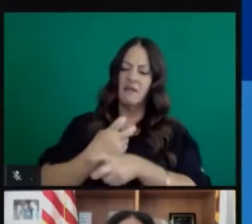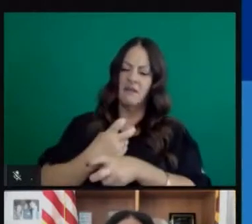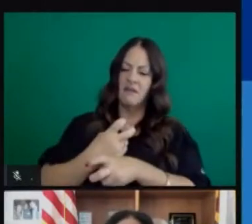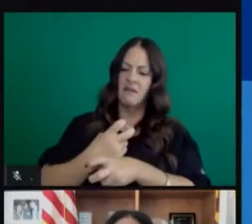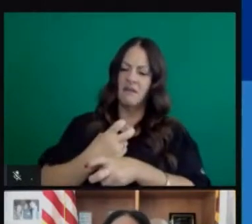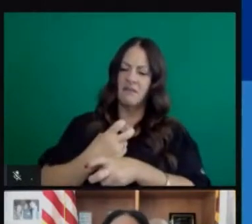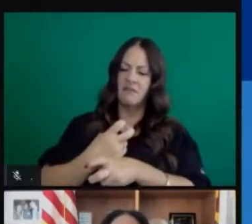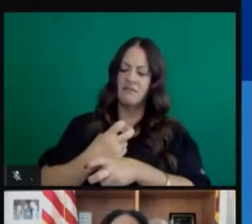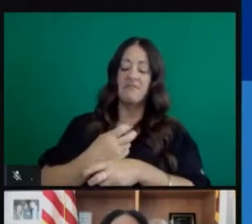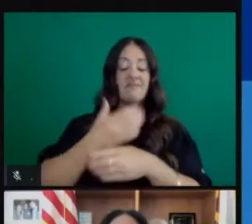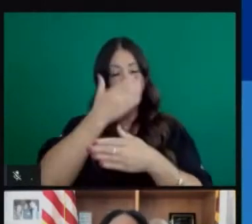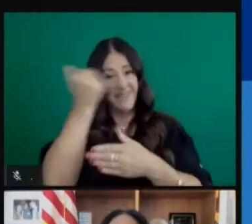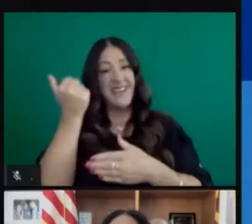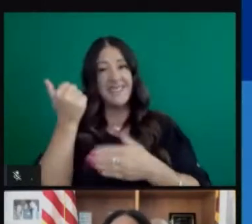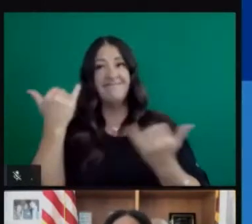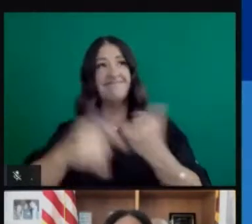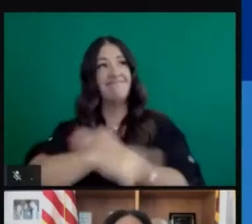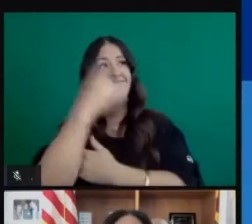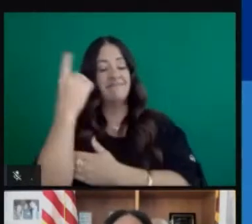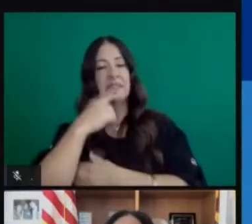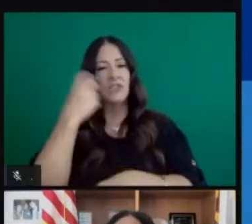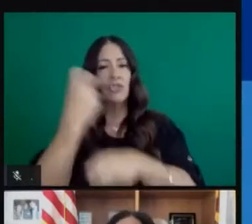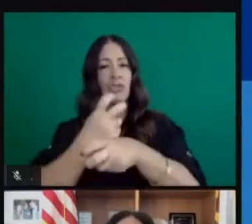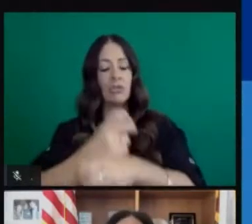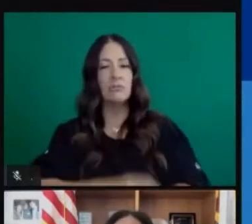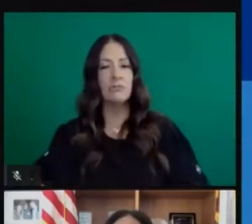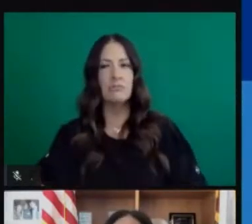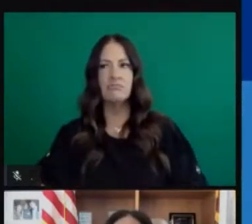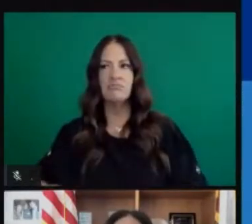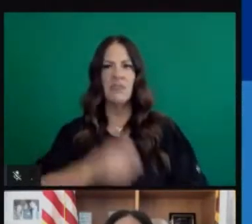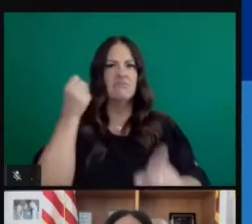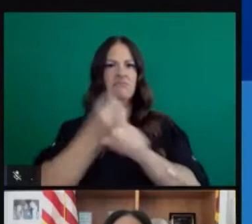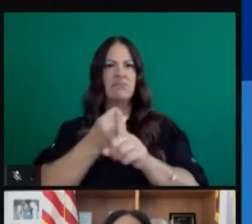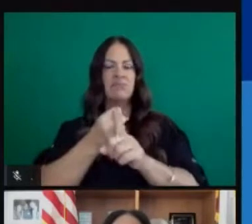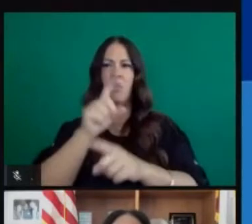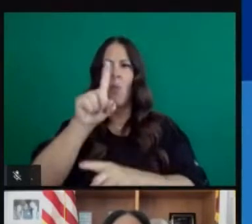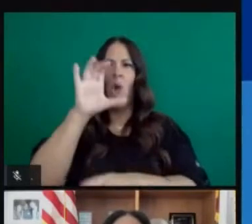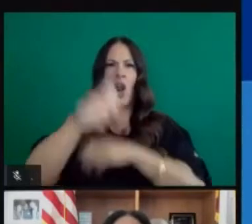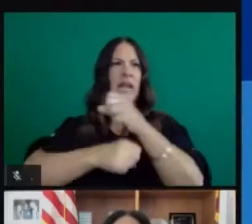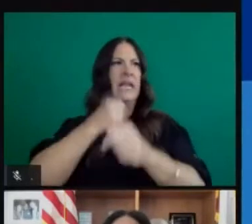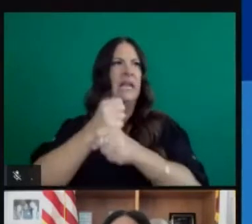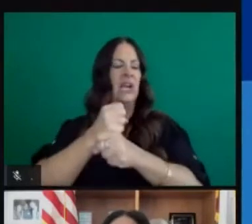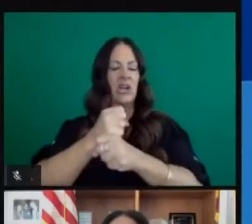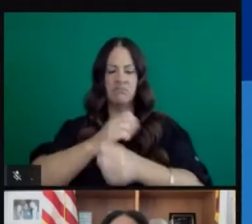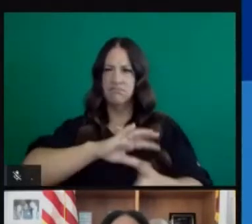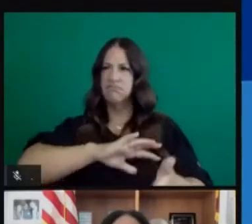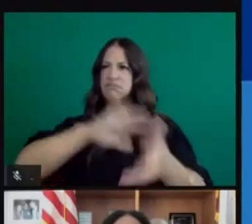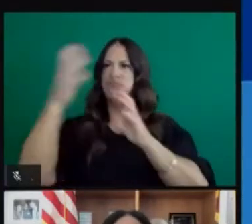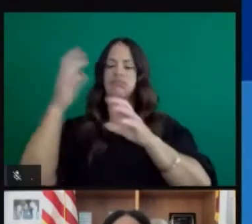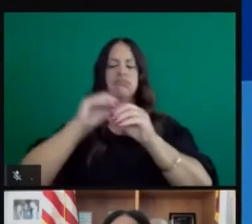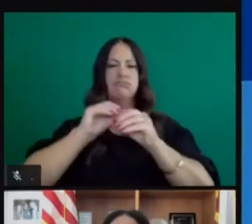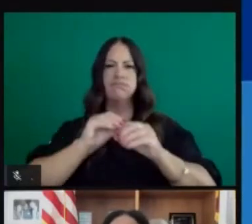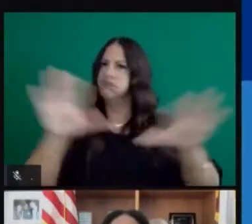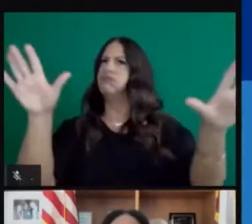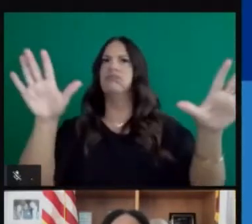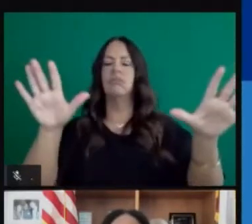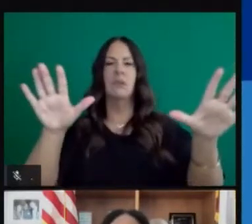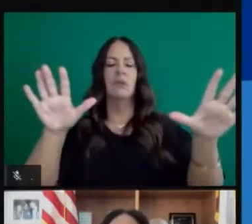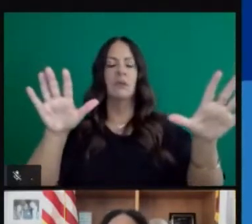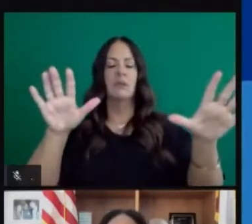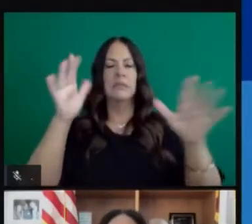hard. We are in the middle of a once in 100 years pandemic, compounded by the impact